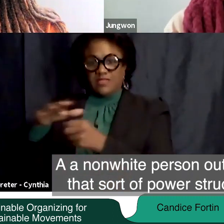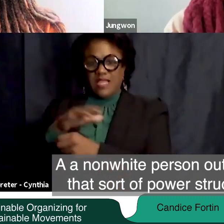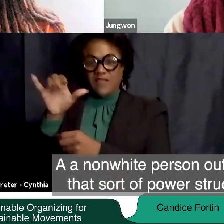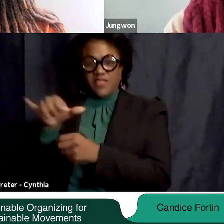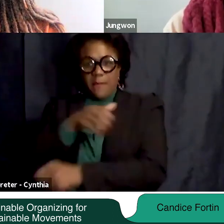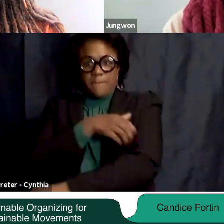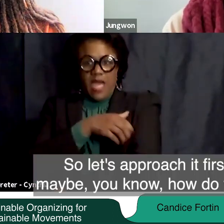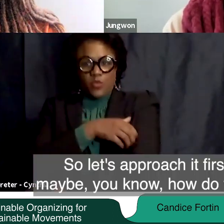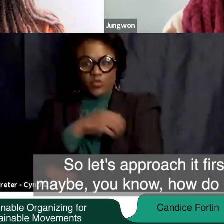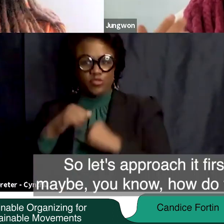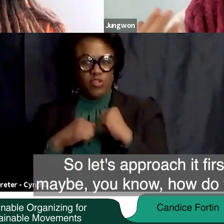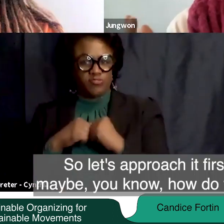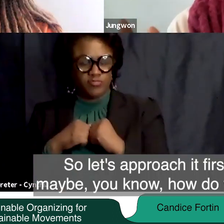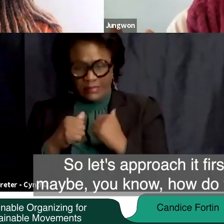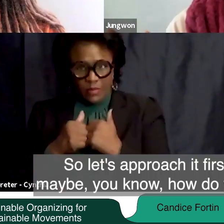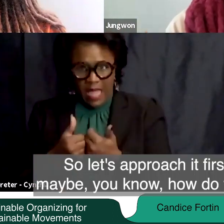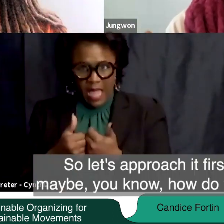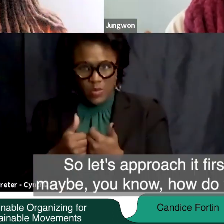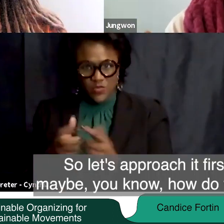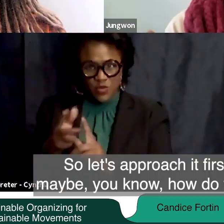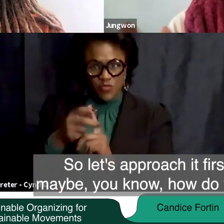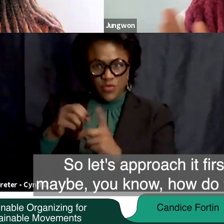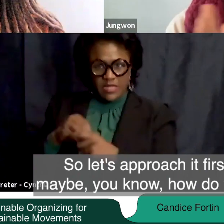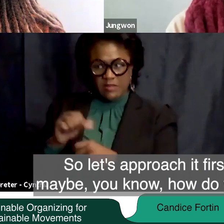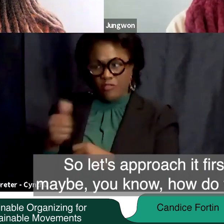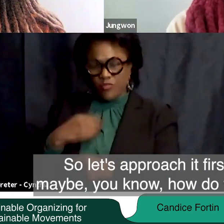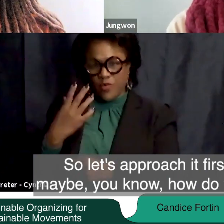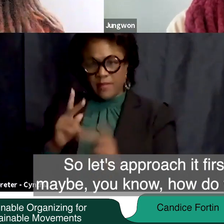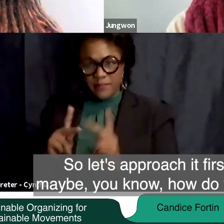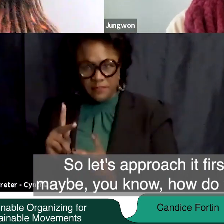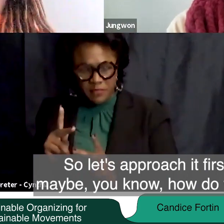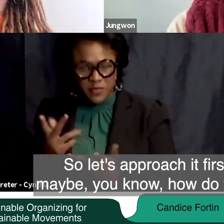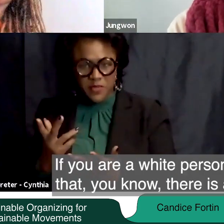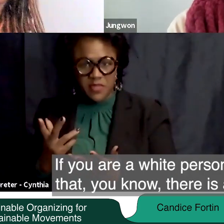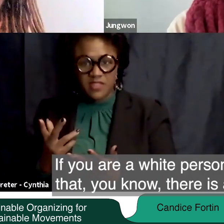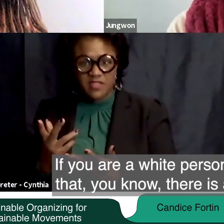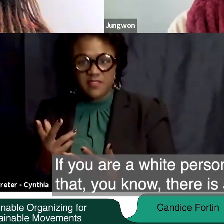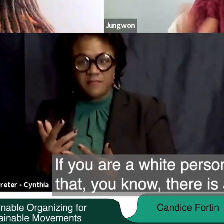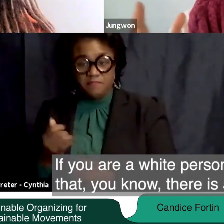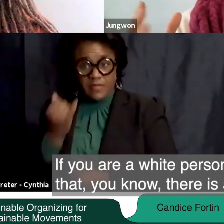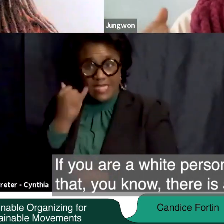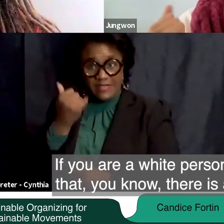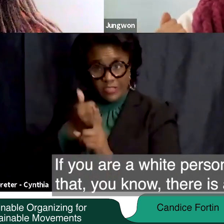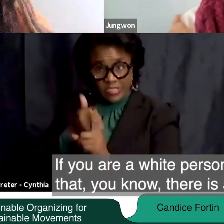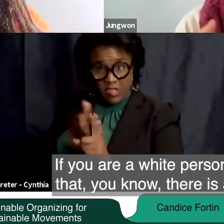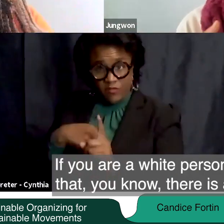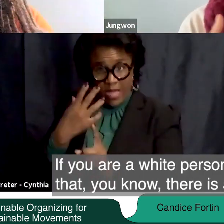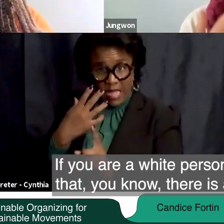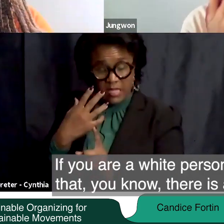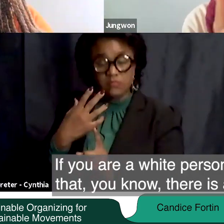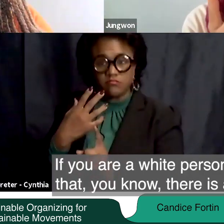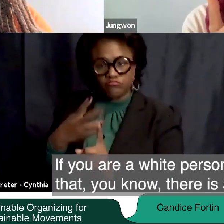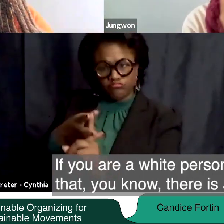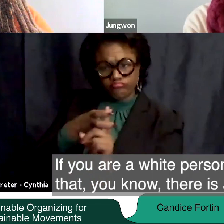power structure? So let's approach it first from maybe, how do you do it if you are a white person